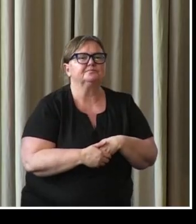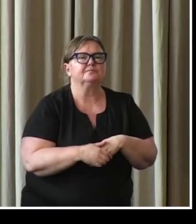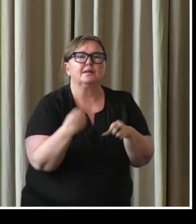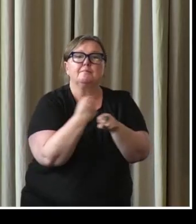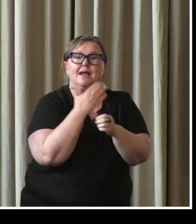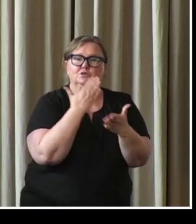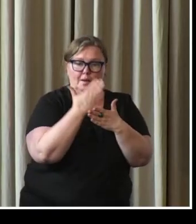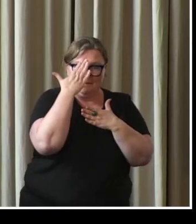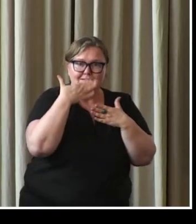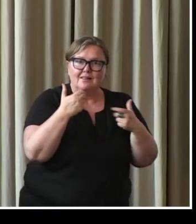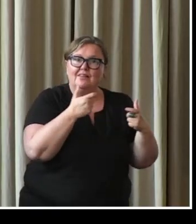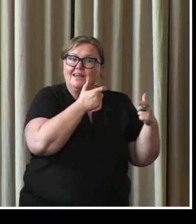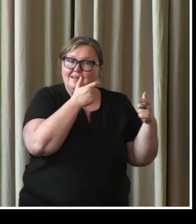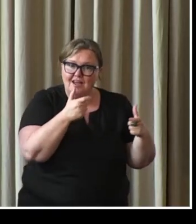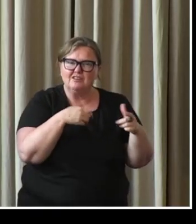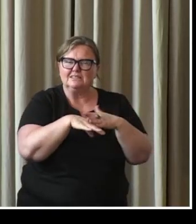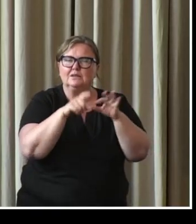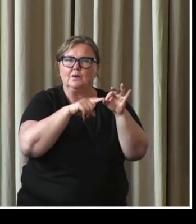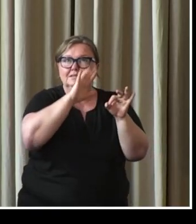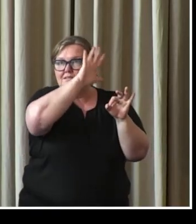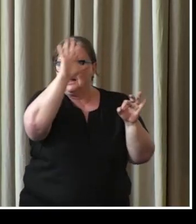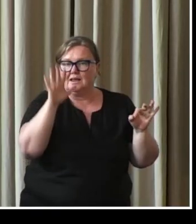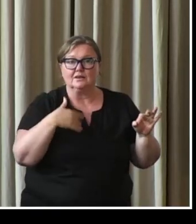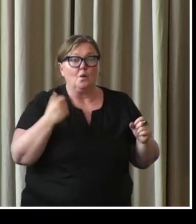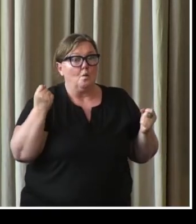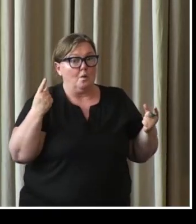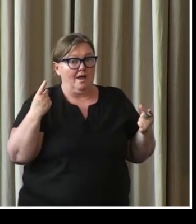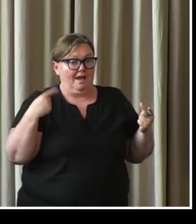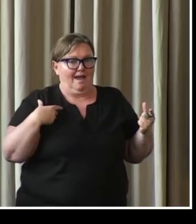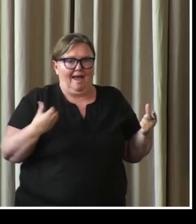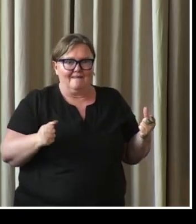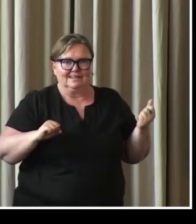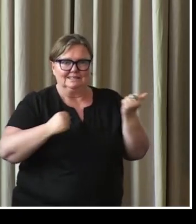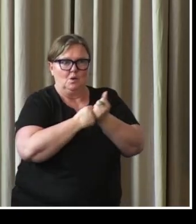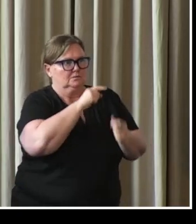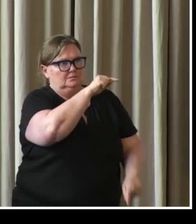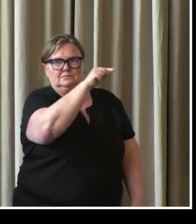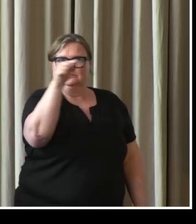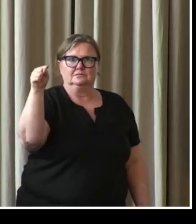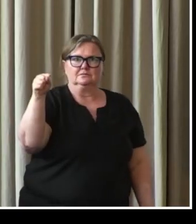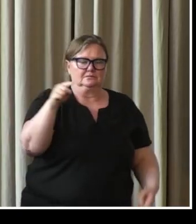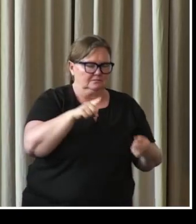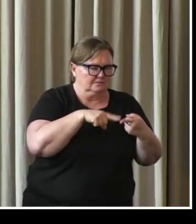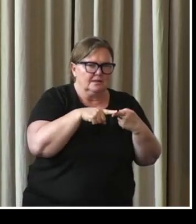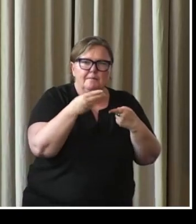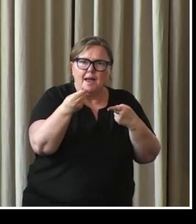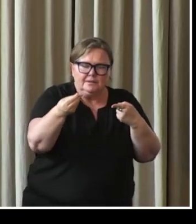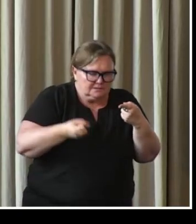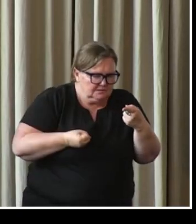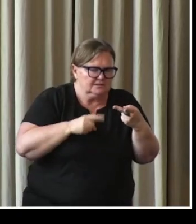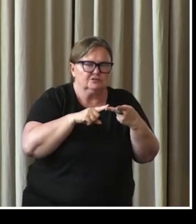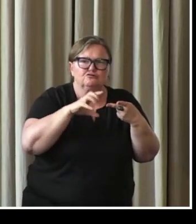sure that mental health carers across the state are aware of the supports available to them, such as carer payments, support